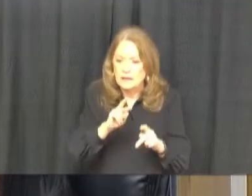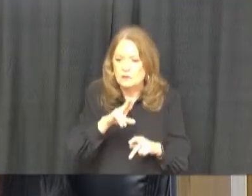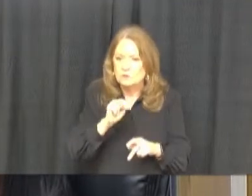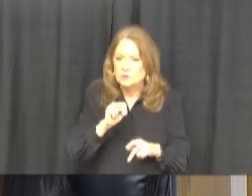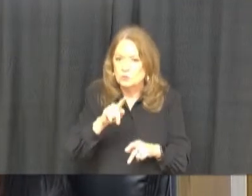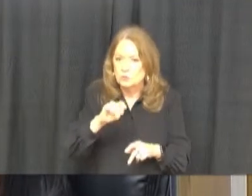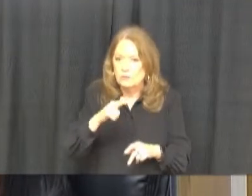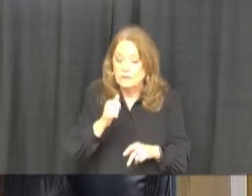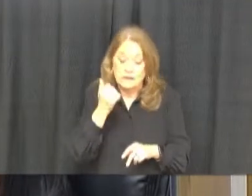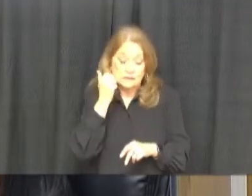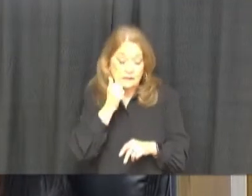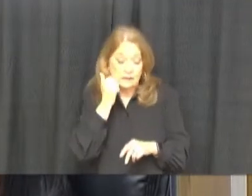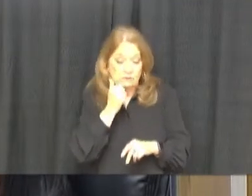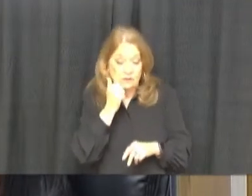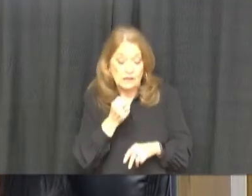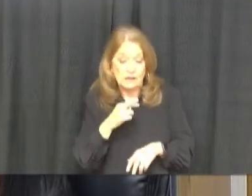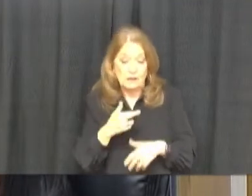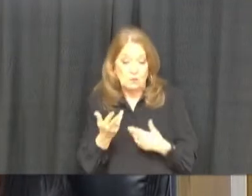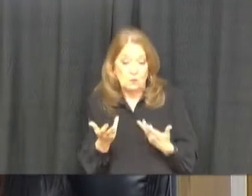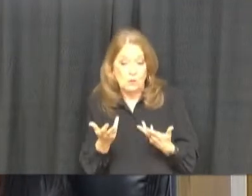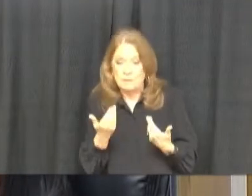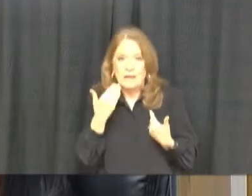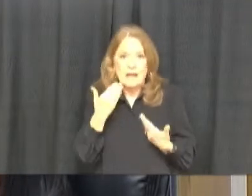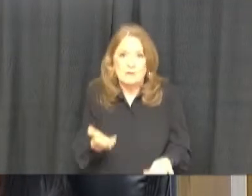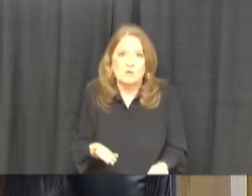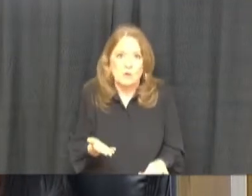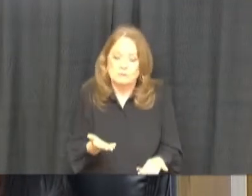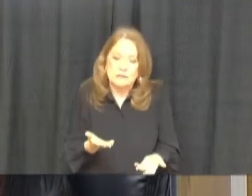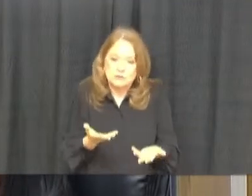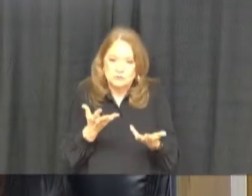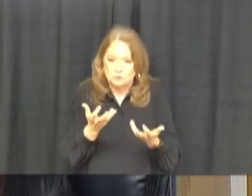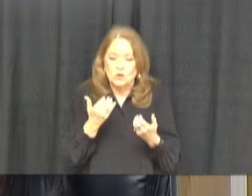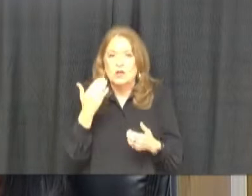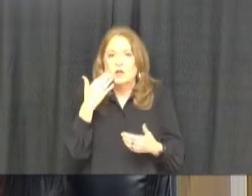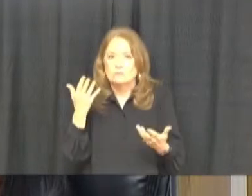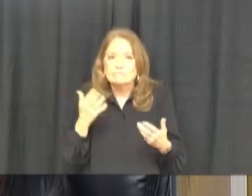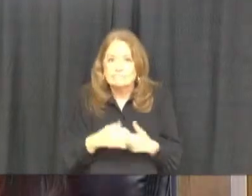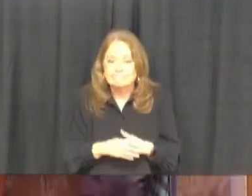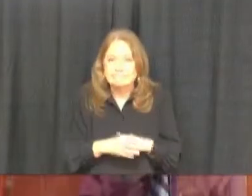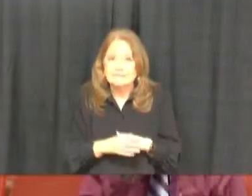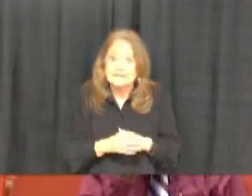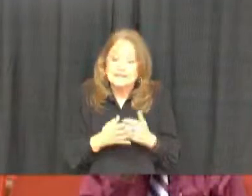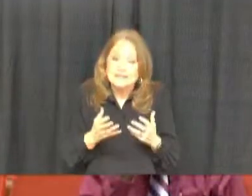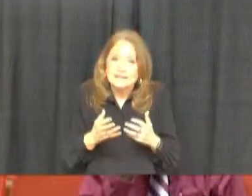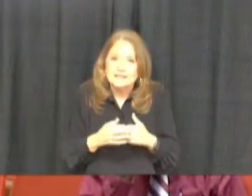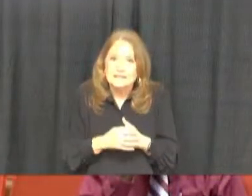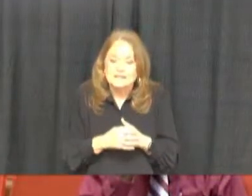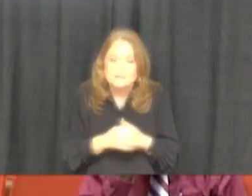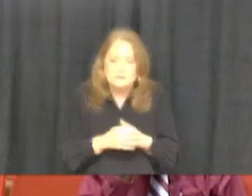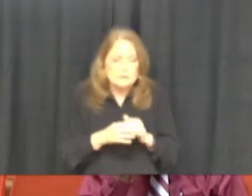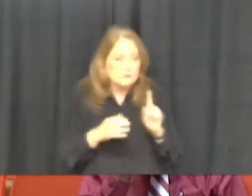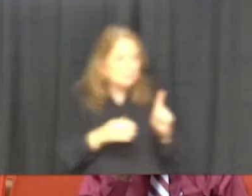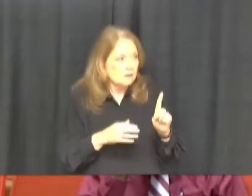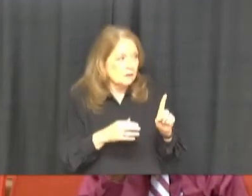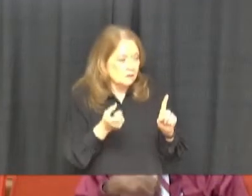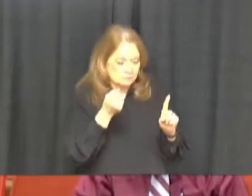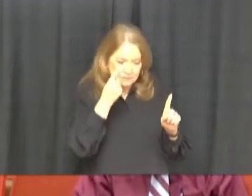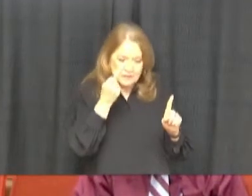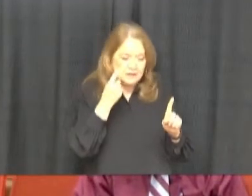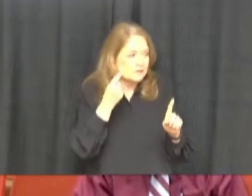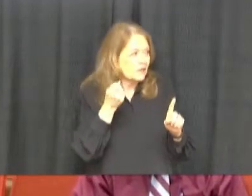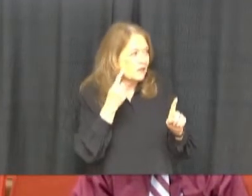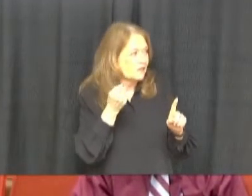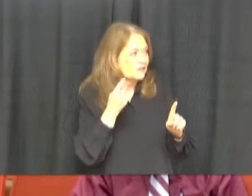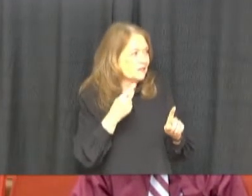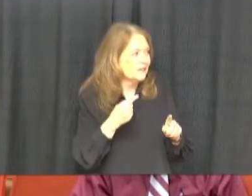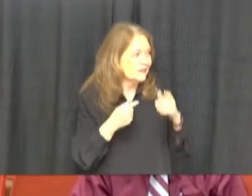Is it every day, or is it, I don't know. I just want to know. I got, Just start wherever